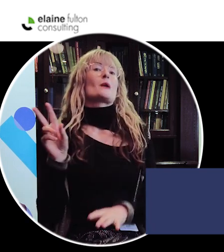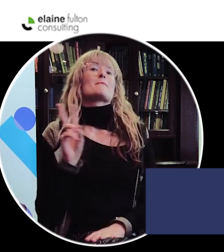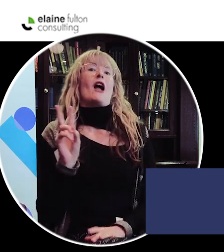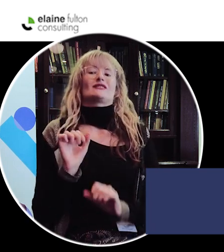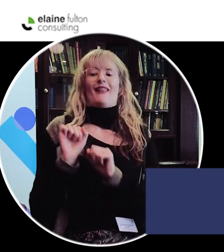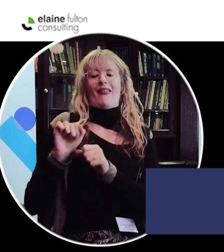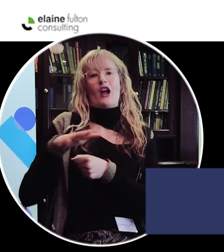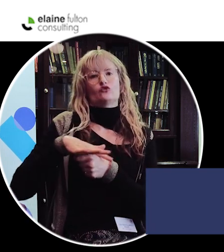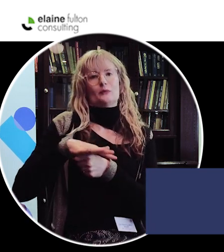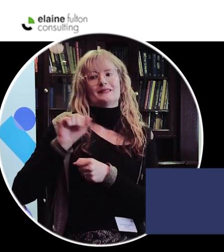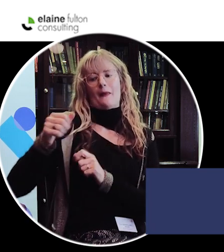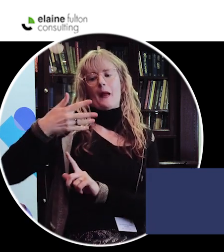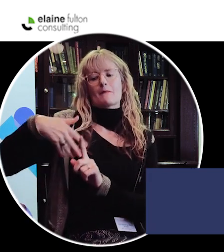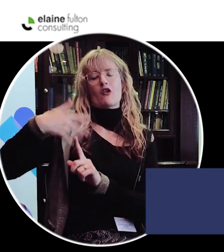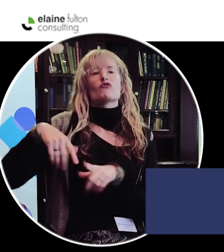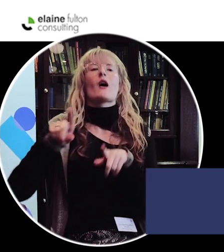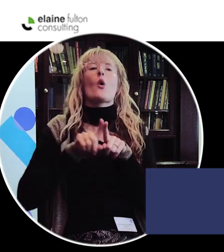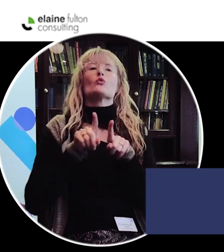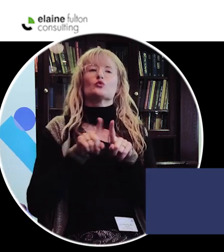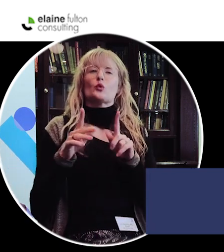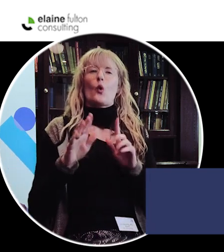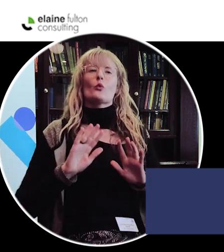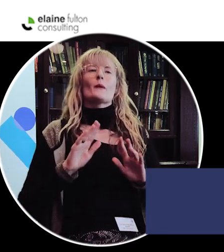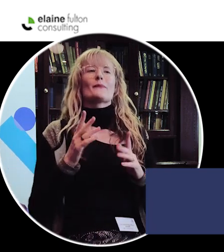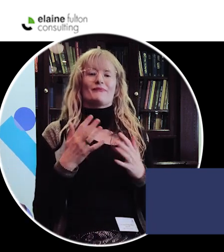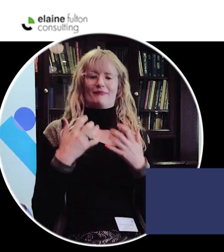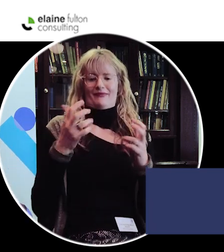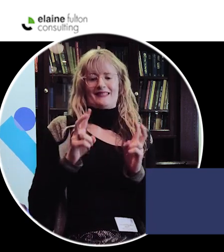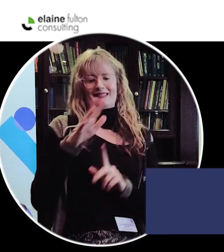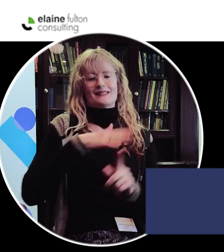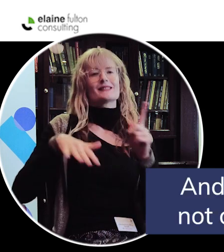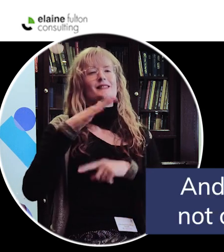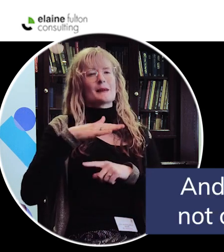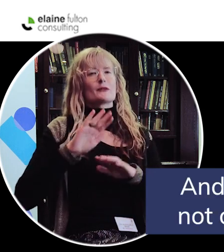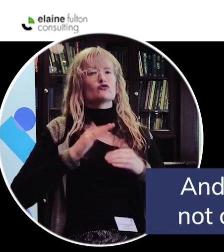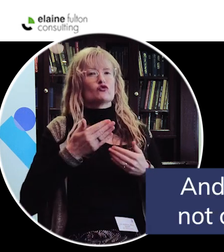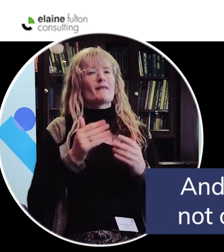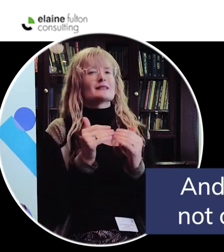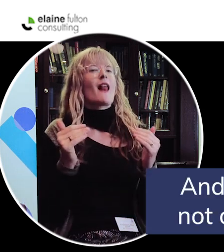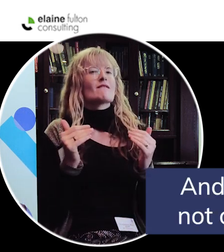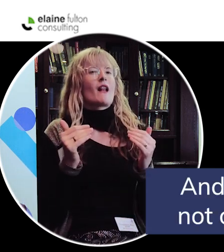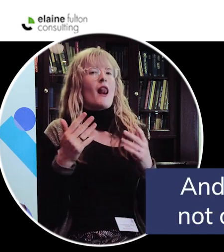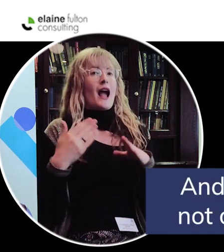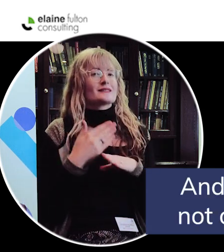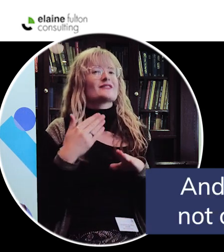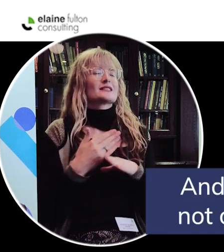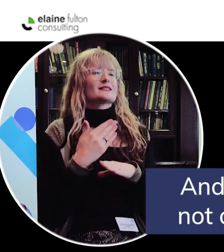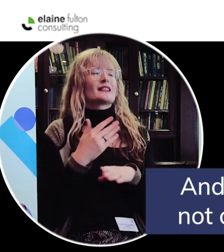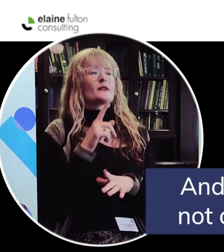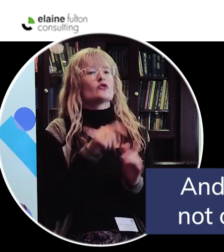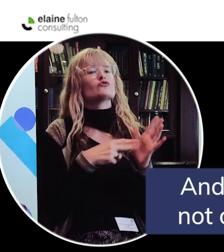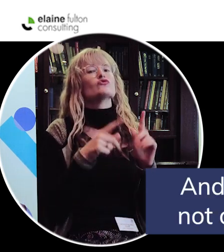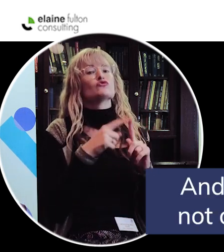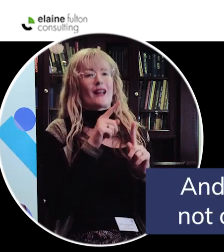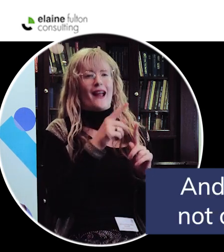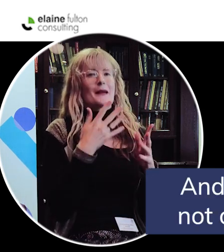wider system and service level performance and activity. And Jane said it's a really fantastic opportunity for